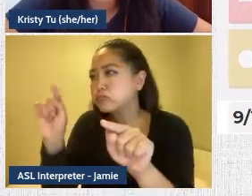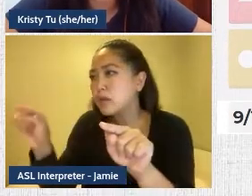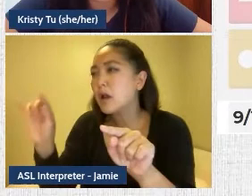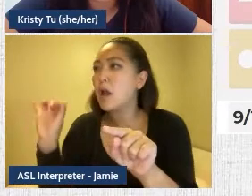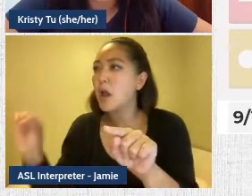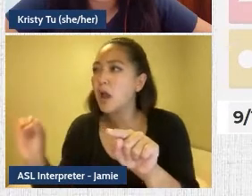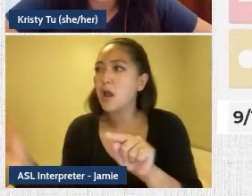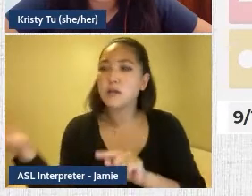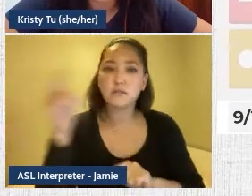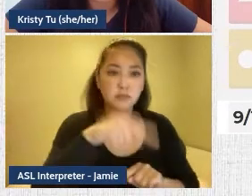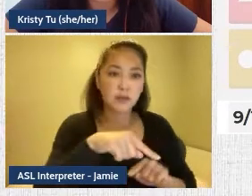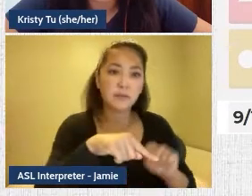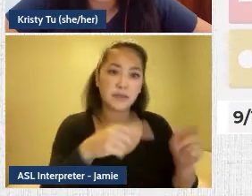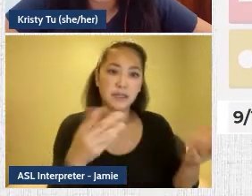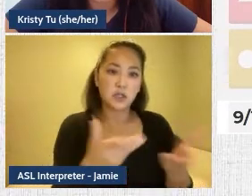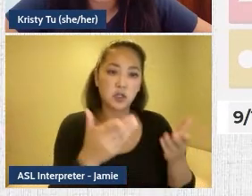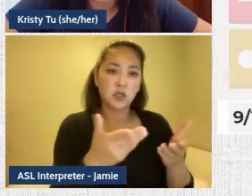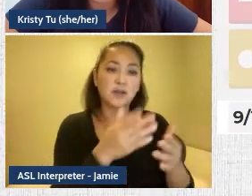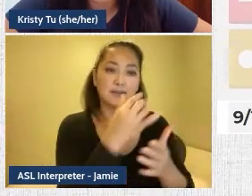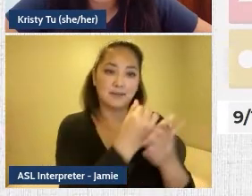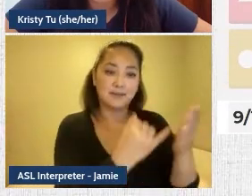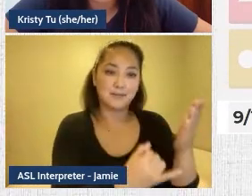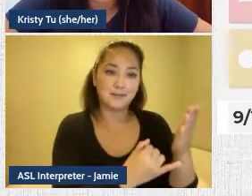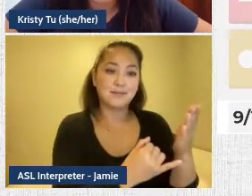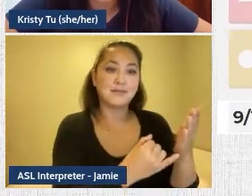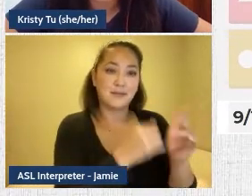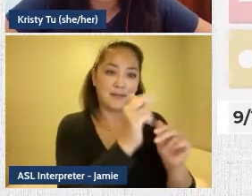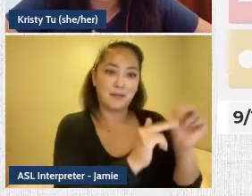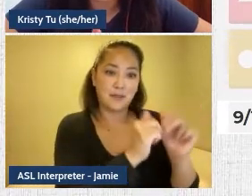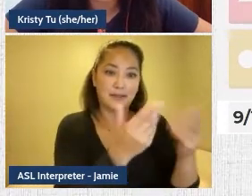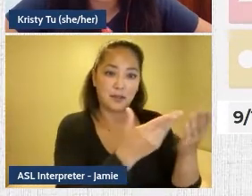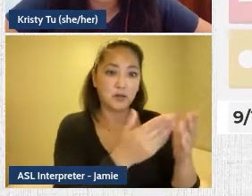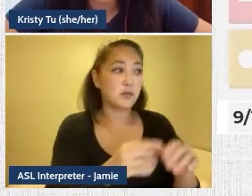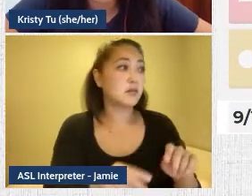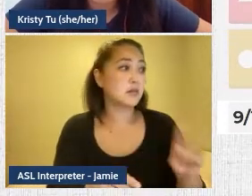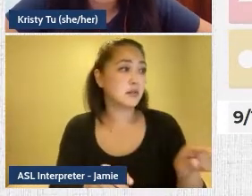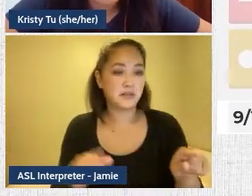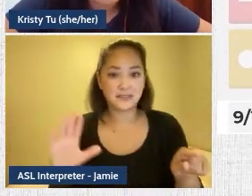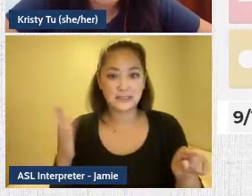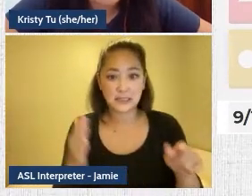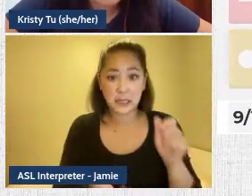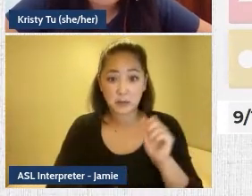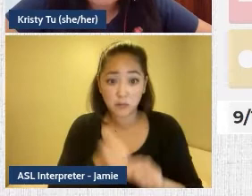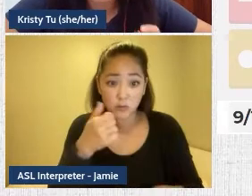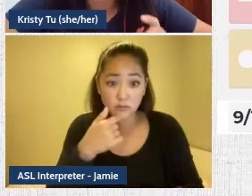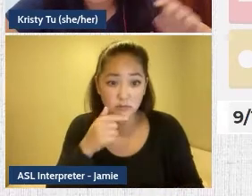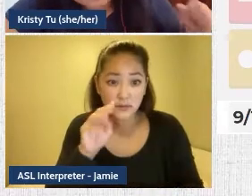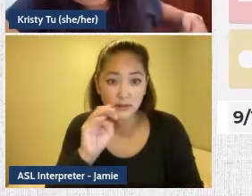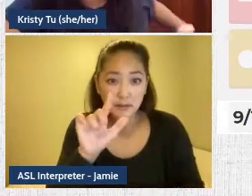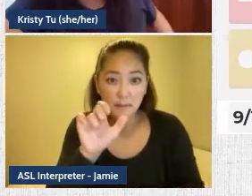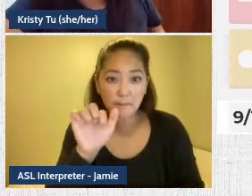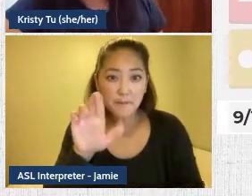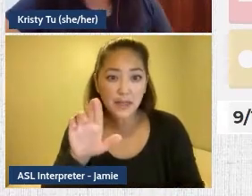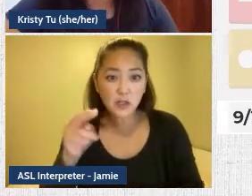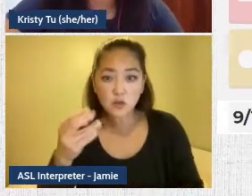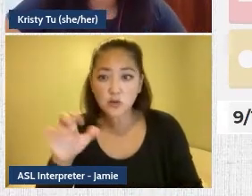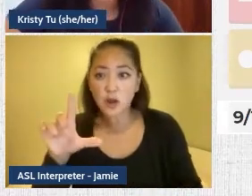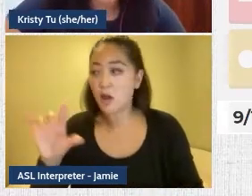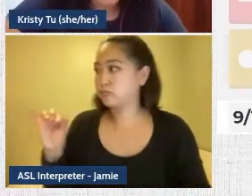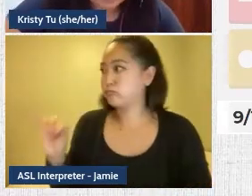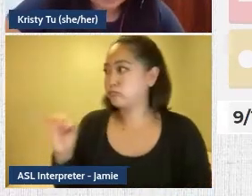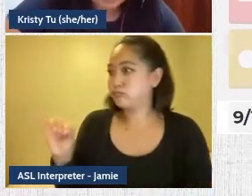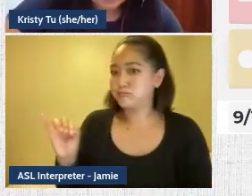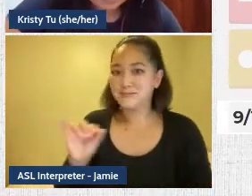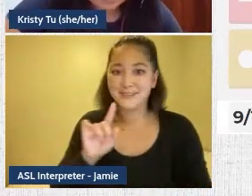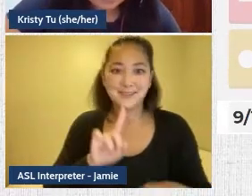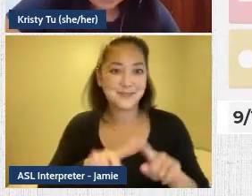I can't remember who he was working with. So it looks like actually most people answered Miller Hall. The correct answer is actually Caruthers